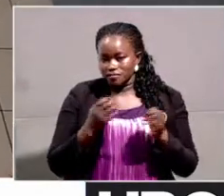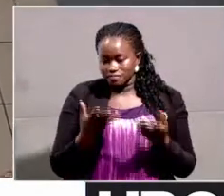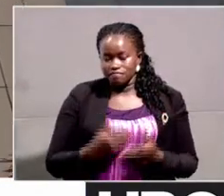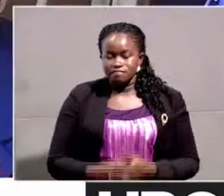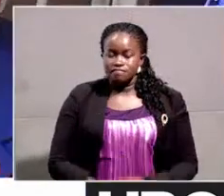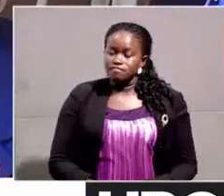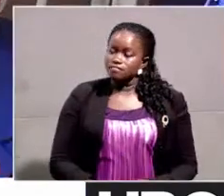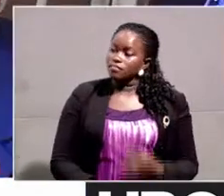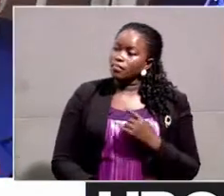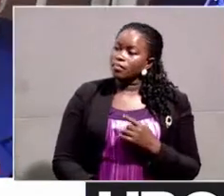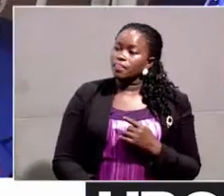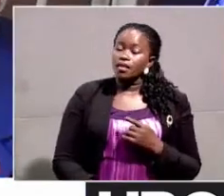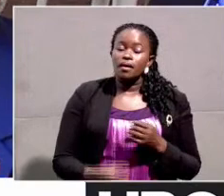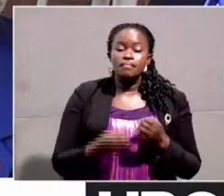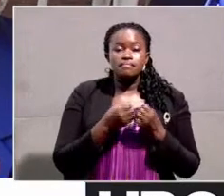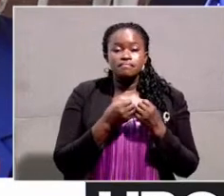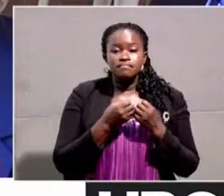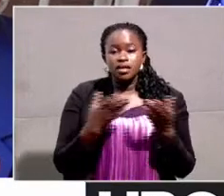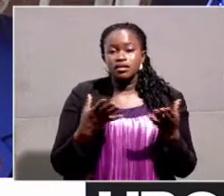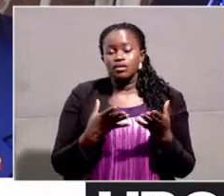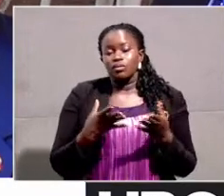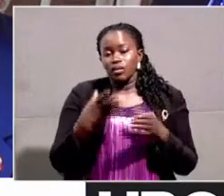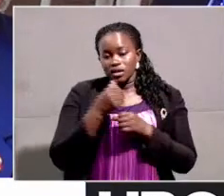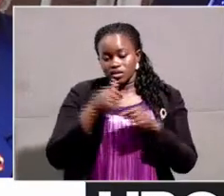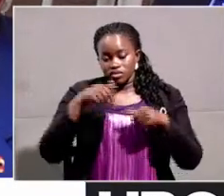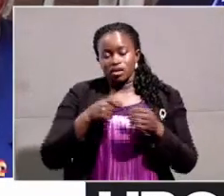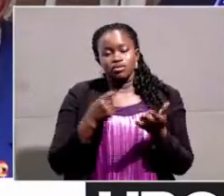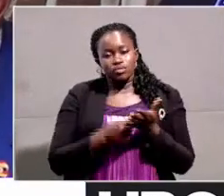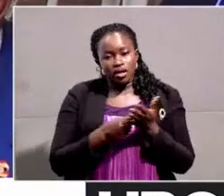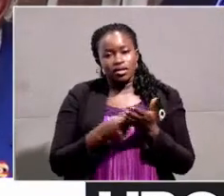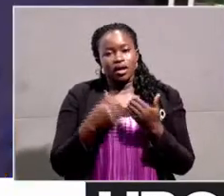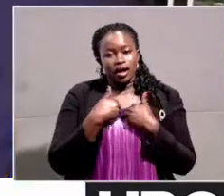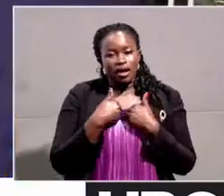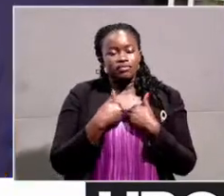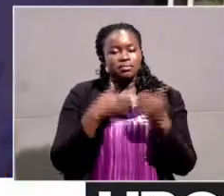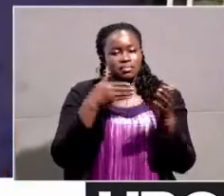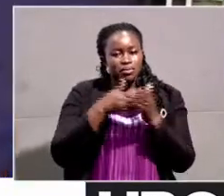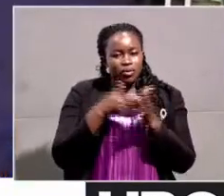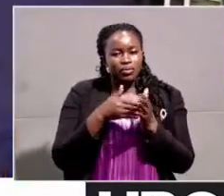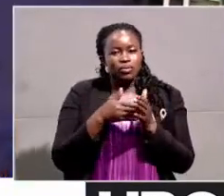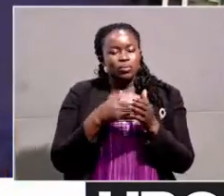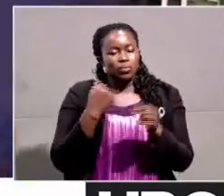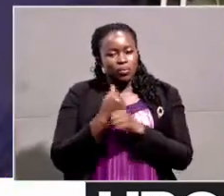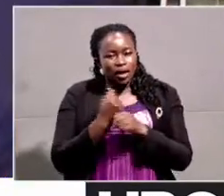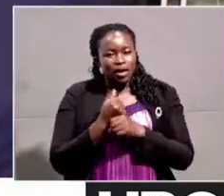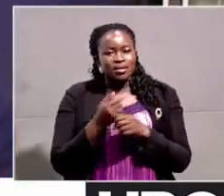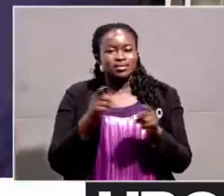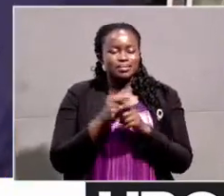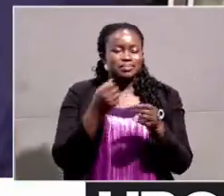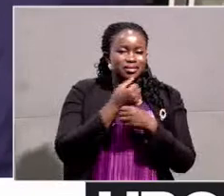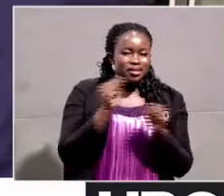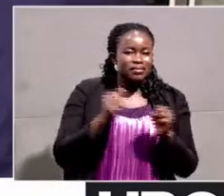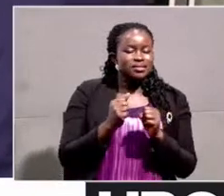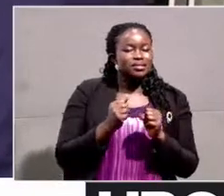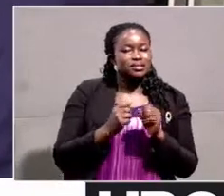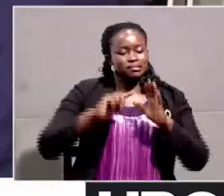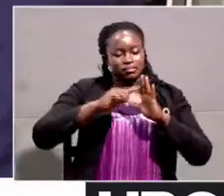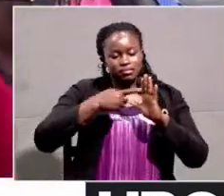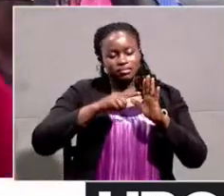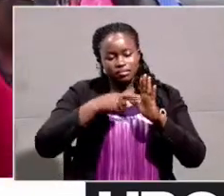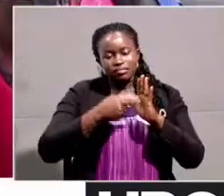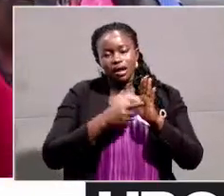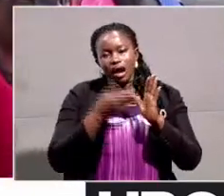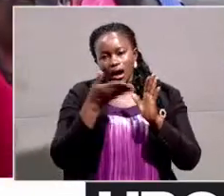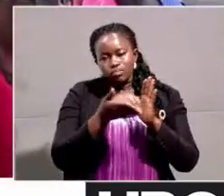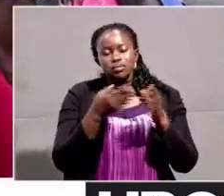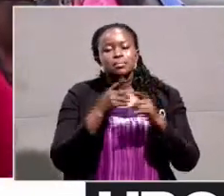Many organizations in Uganda have an occupational health and safety standards. However, they are not enforced. Lack of